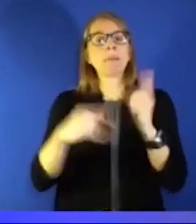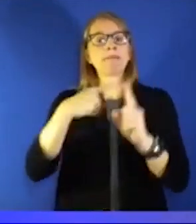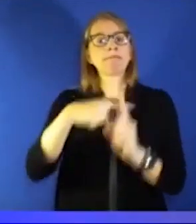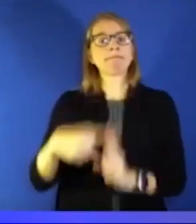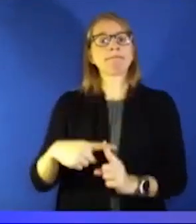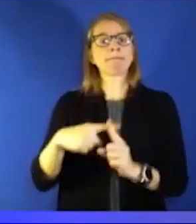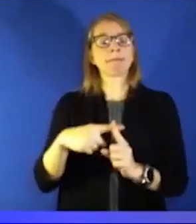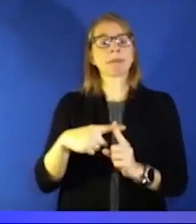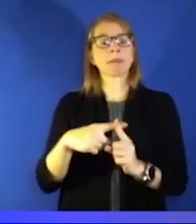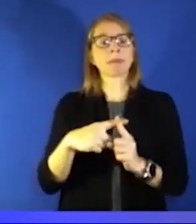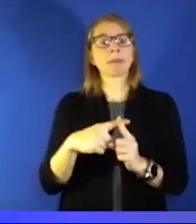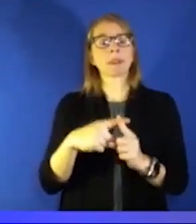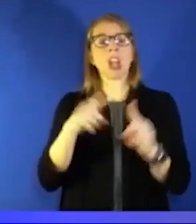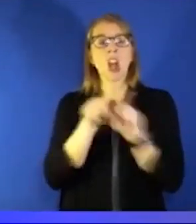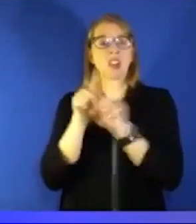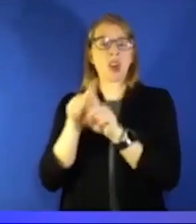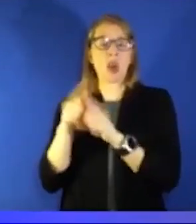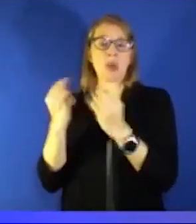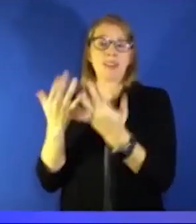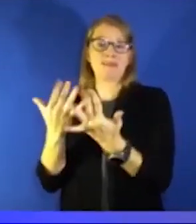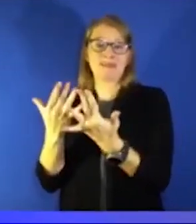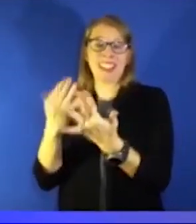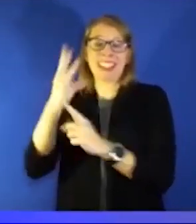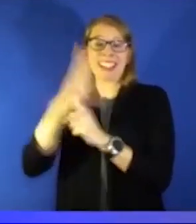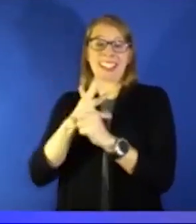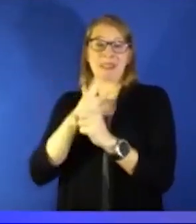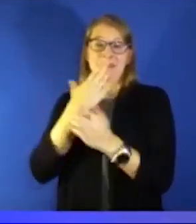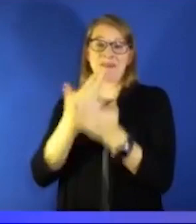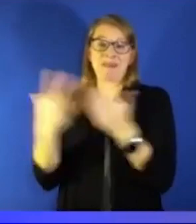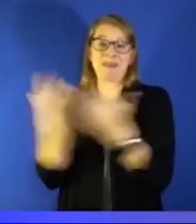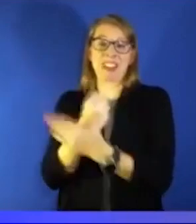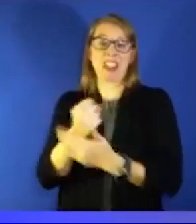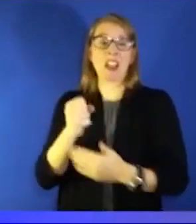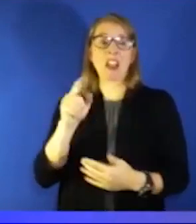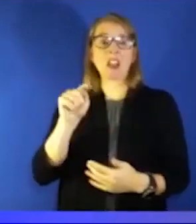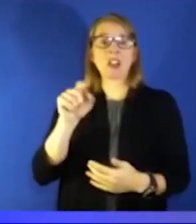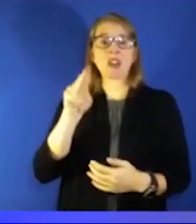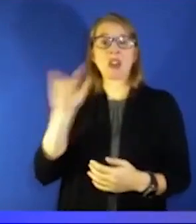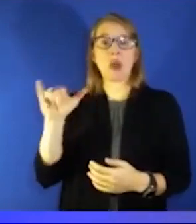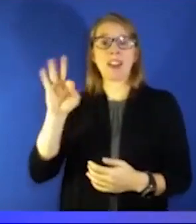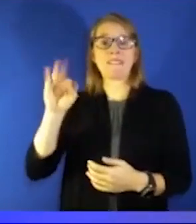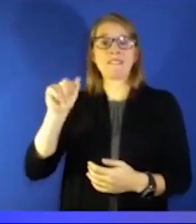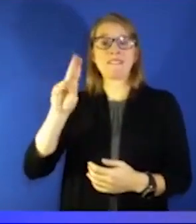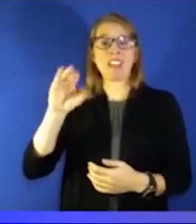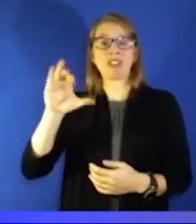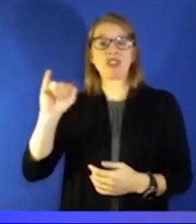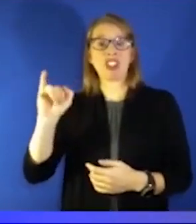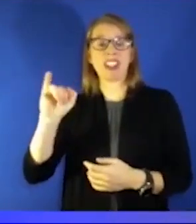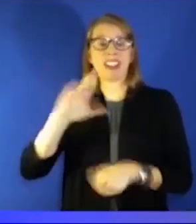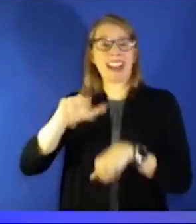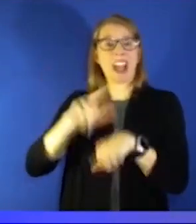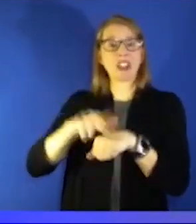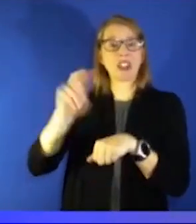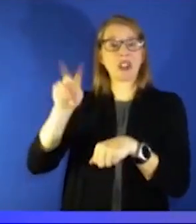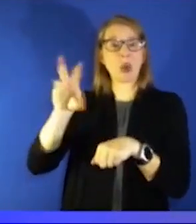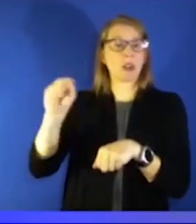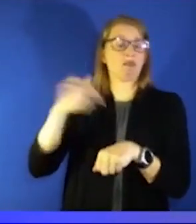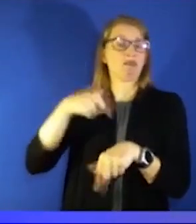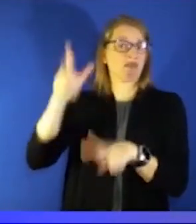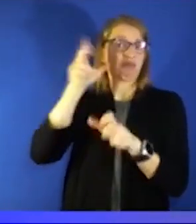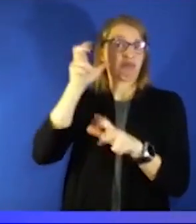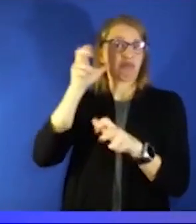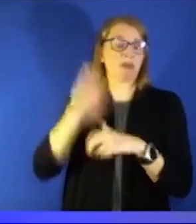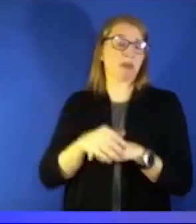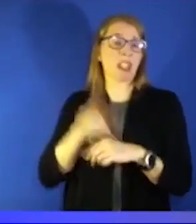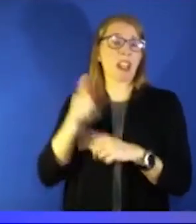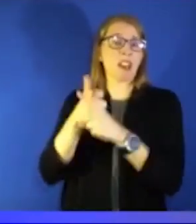also to waiting 6 months. Tony Fauci was on the national news yesterday when I was listening, talking about this very same thing.